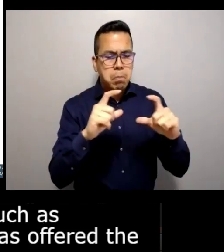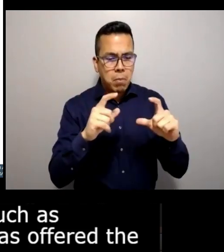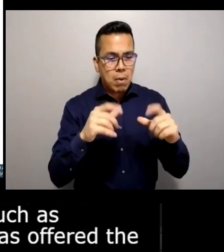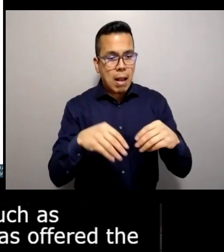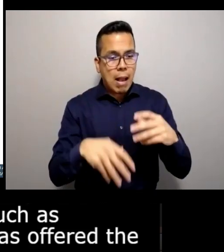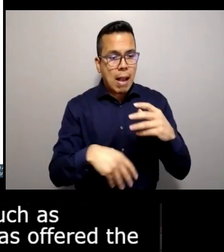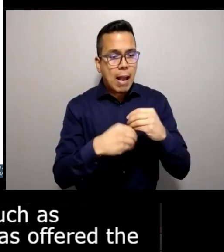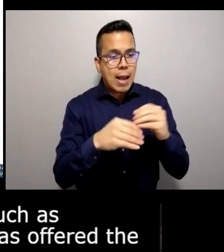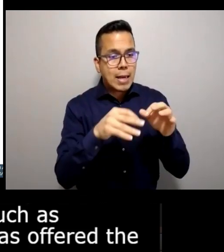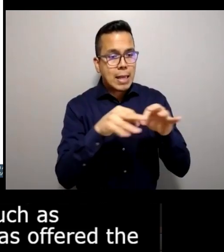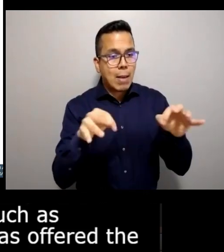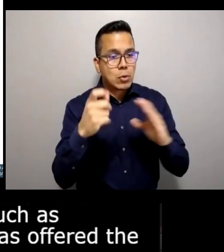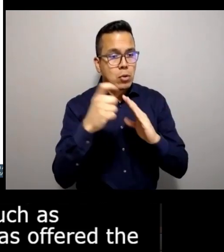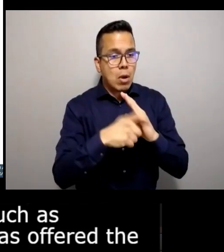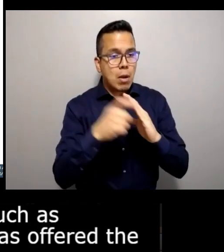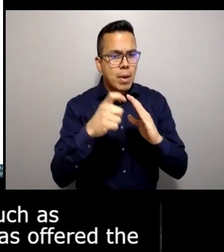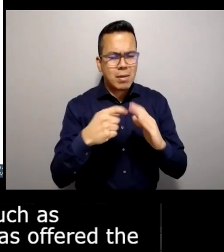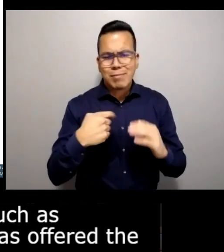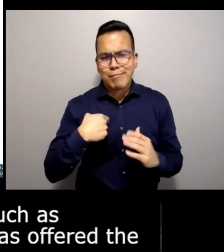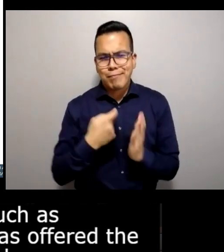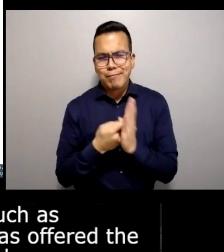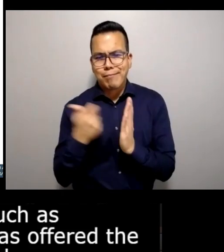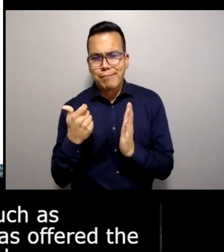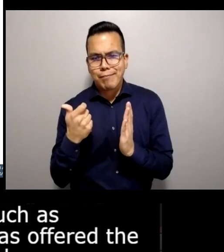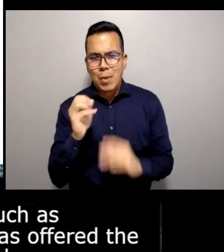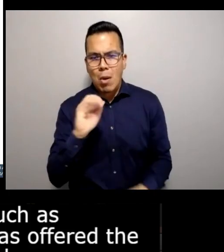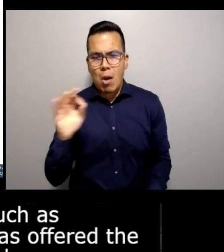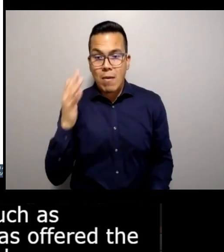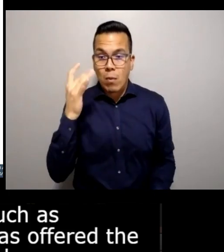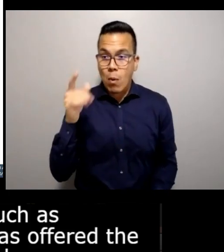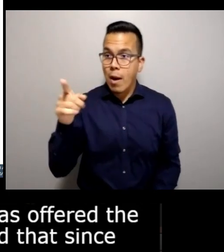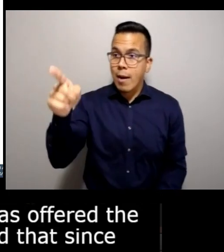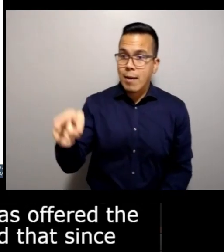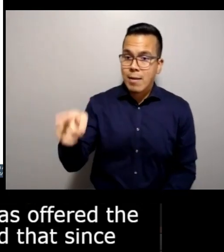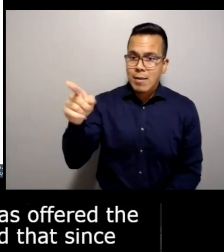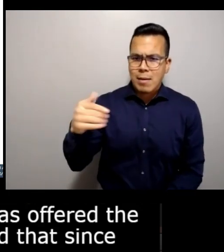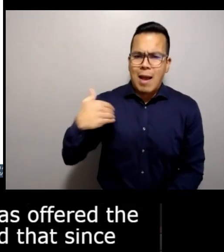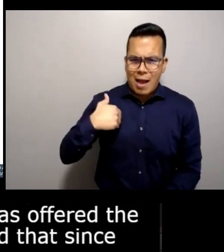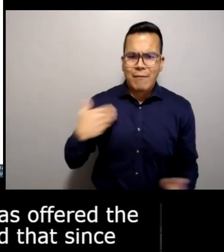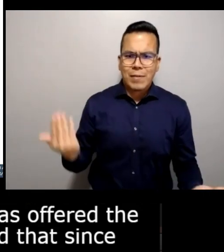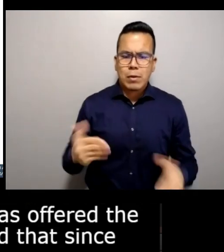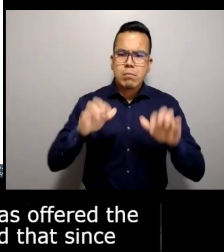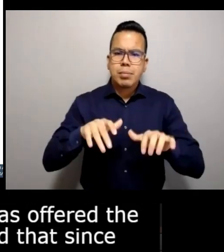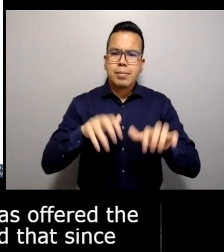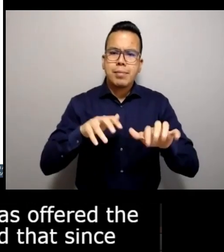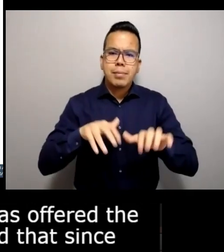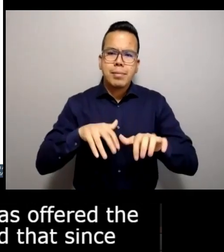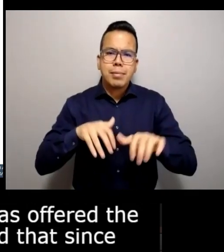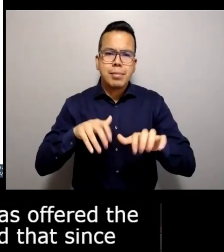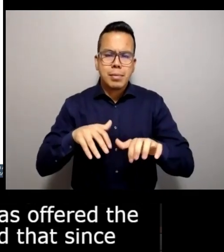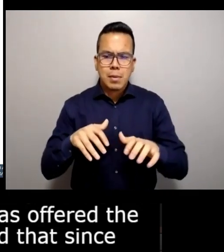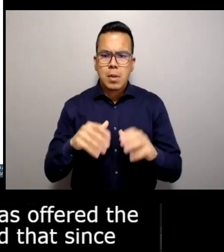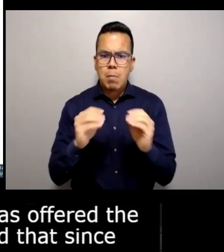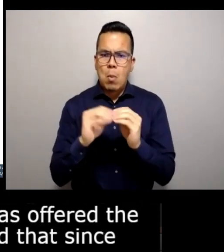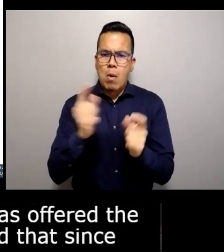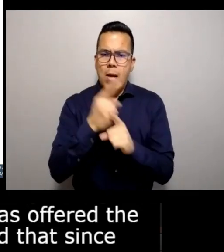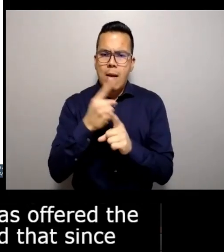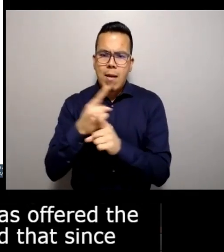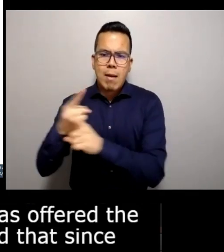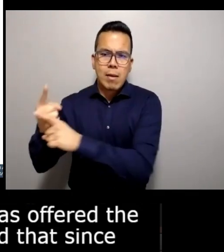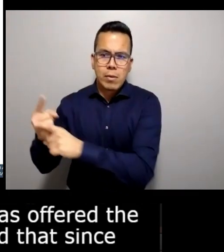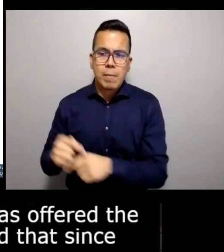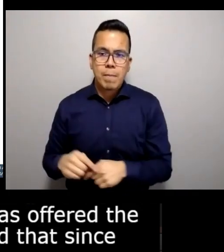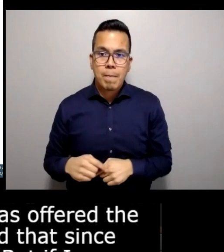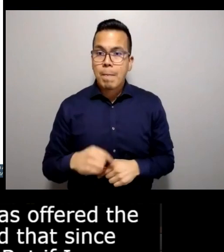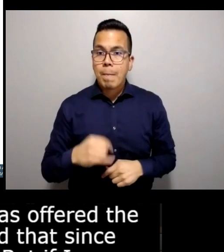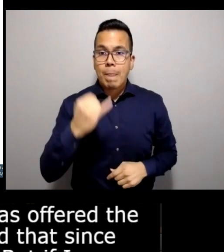are that's being taken care of through better means. But if I had, it